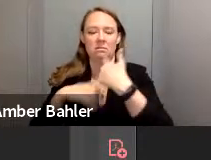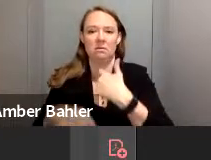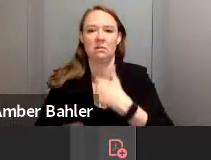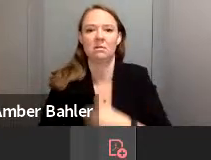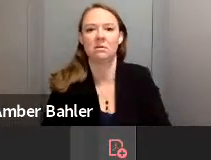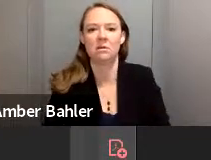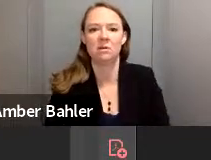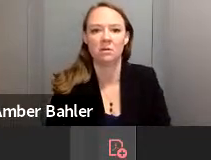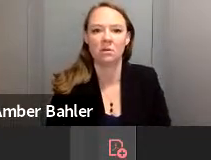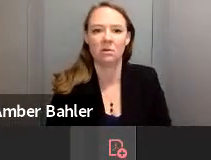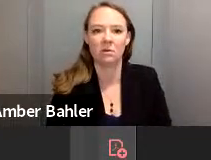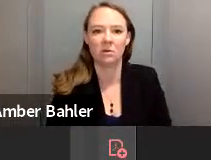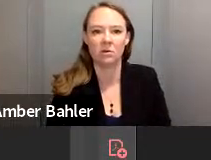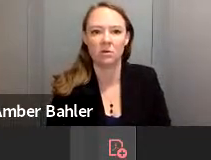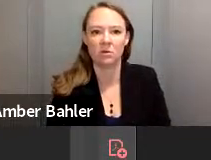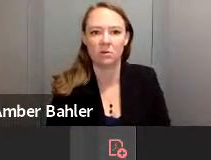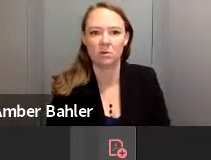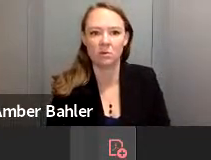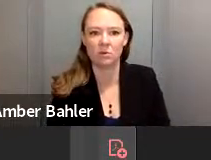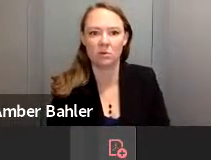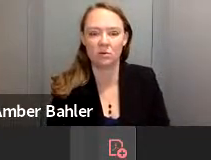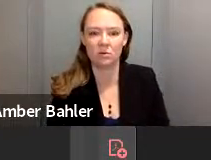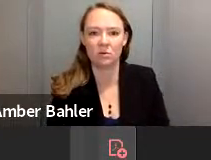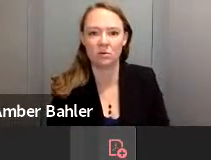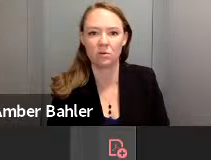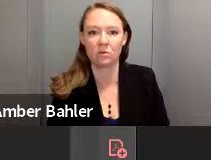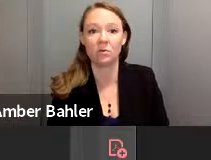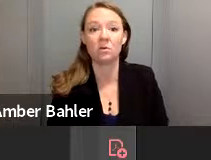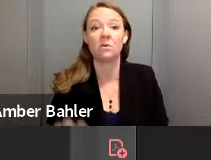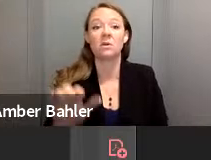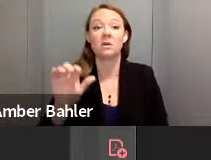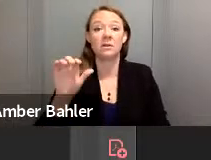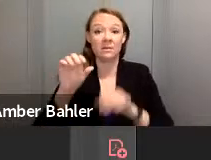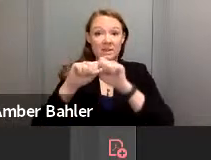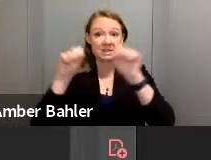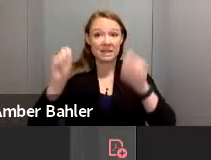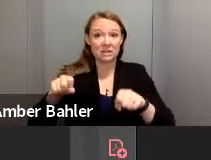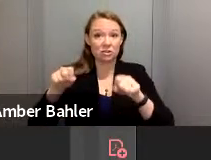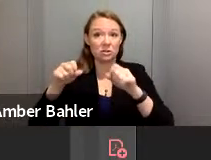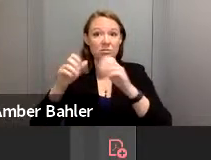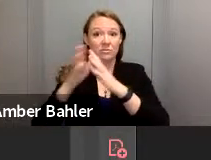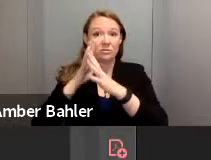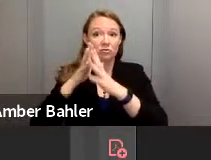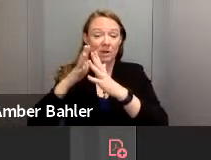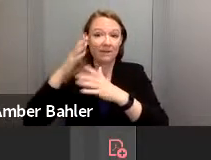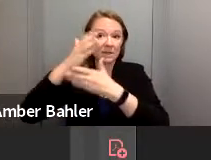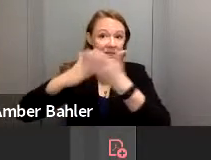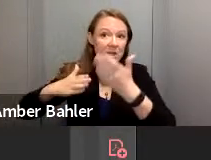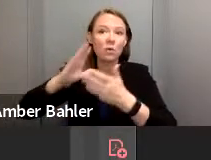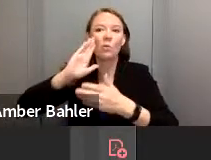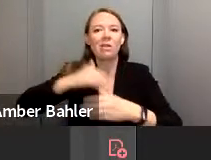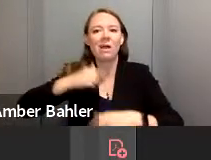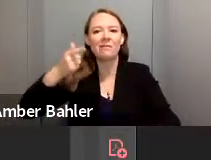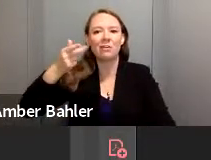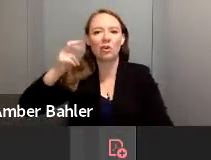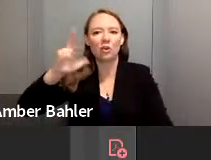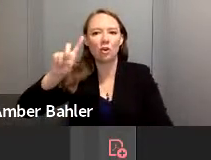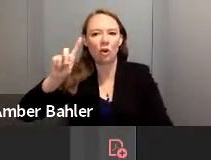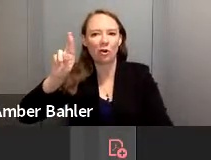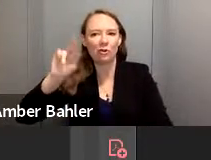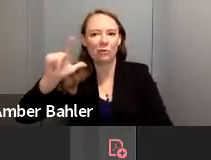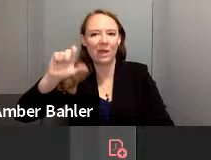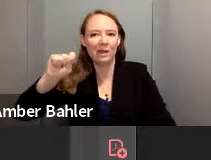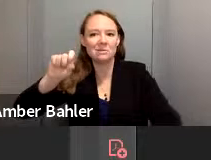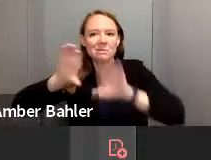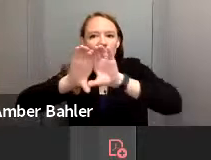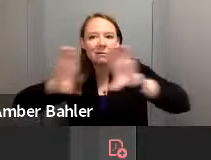on the traffic side of the station, and they are made up of guide rails and shock absorbers